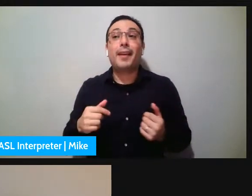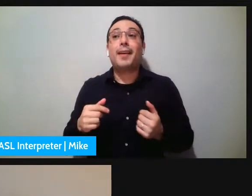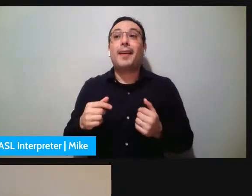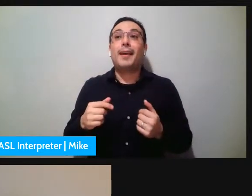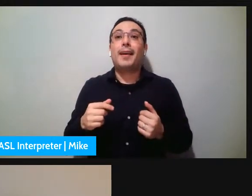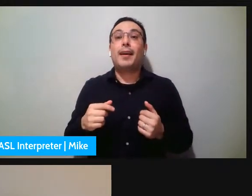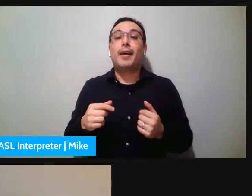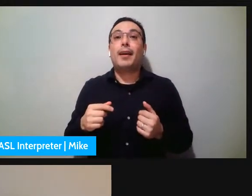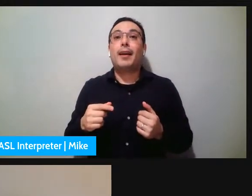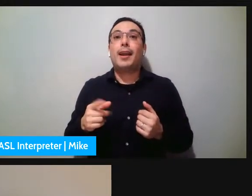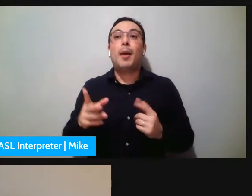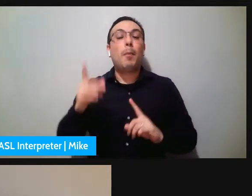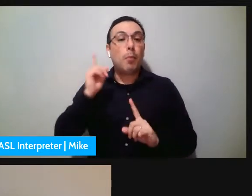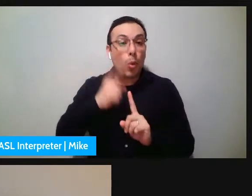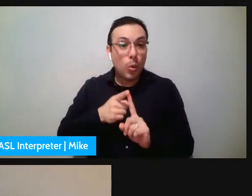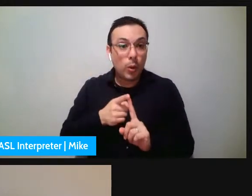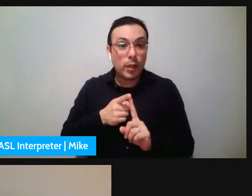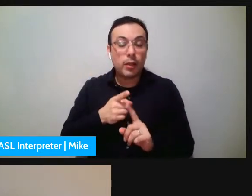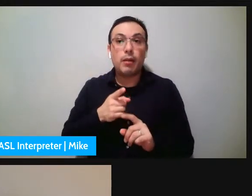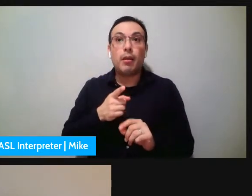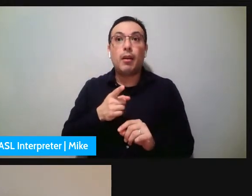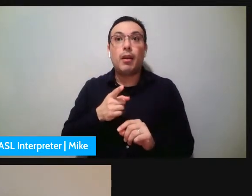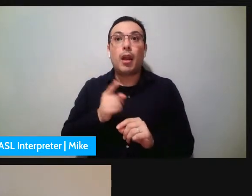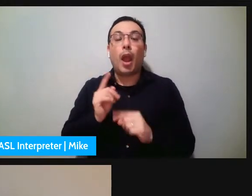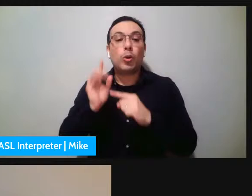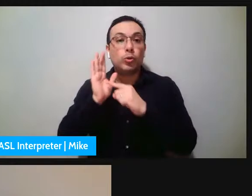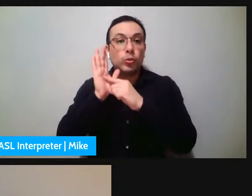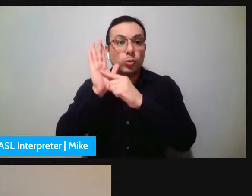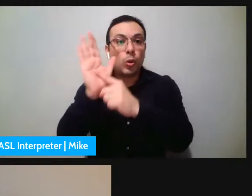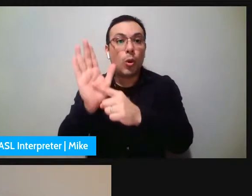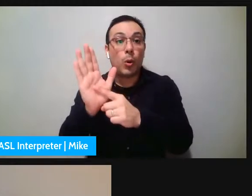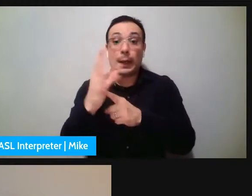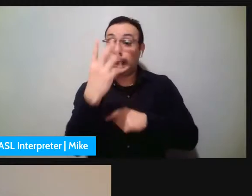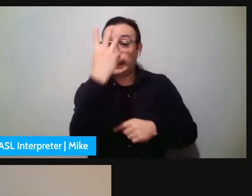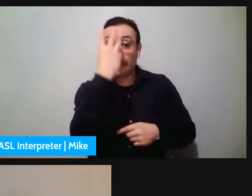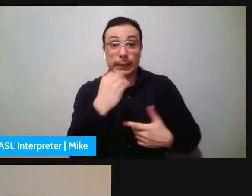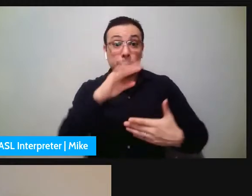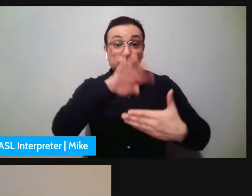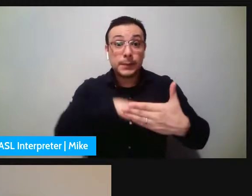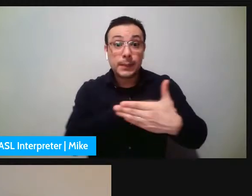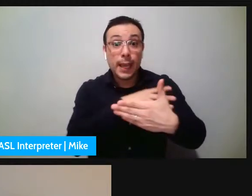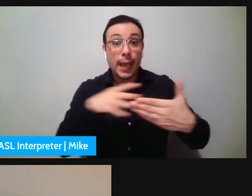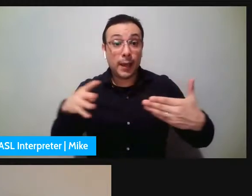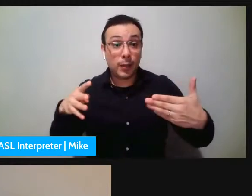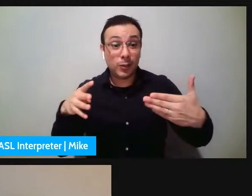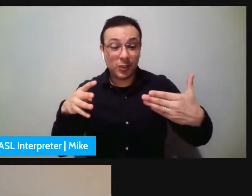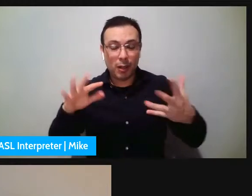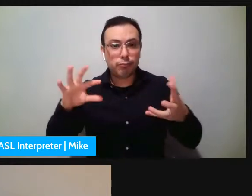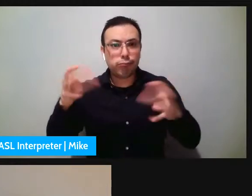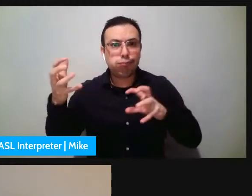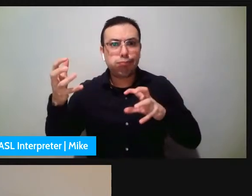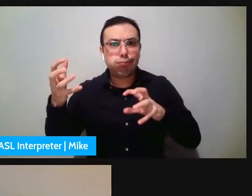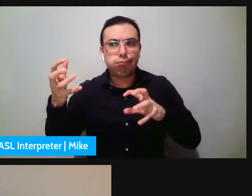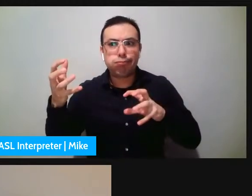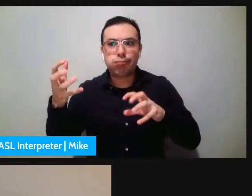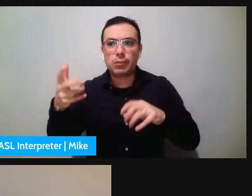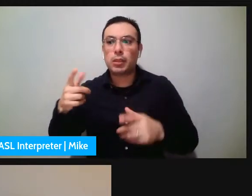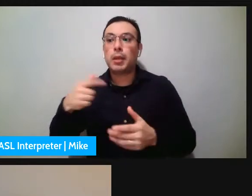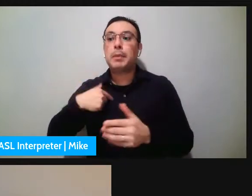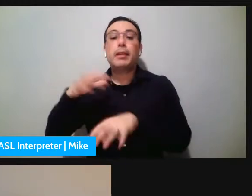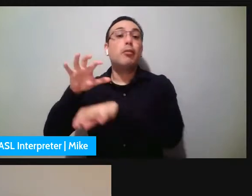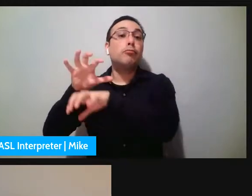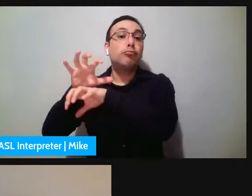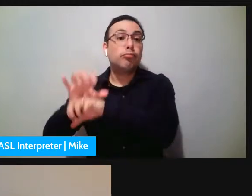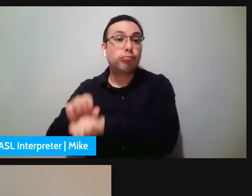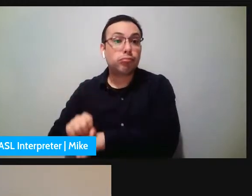how our sleep has been, impacted by all of the trauma, how we think about